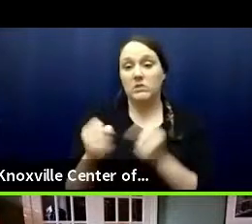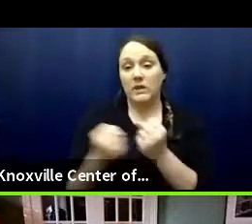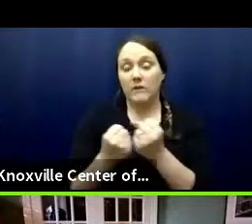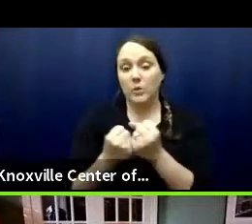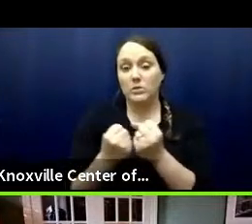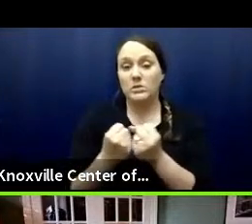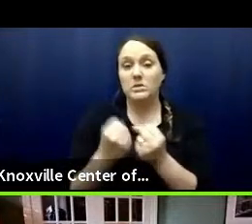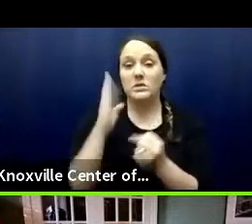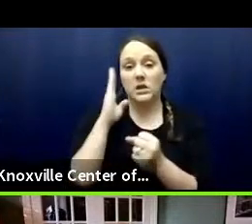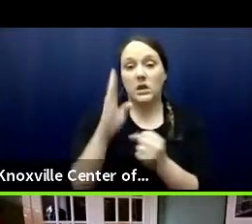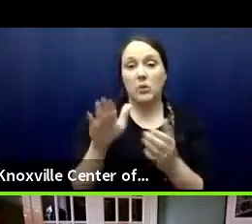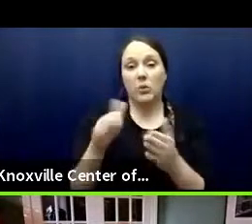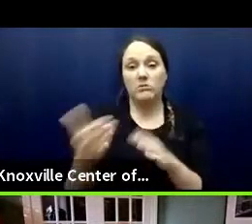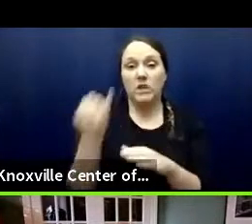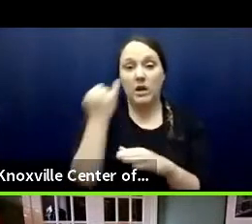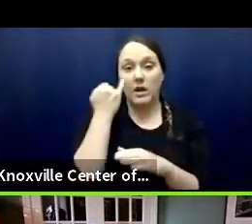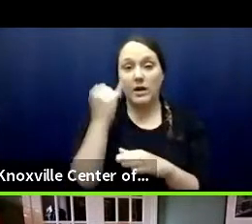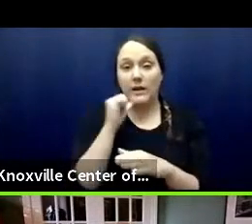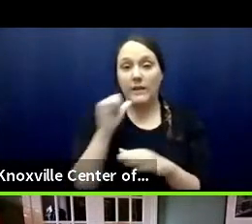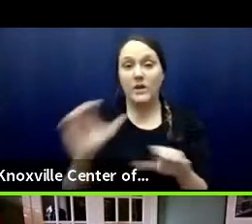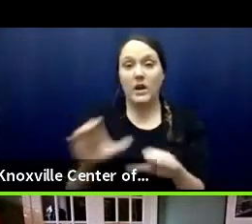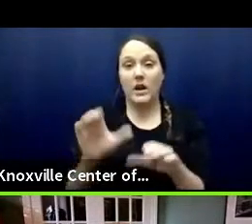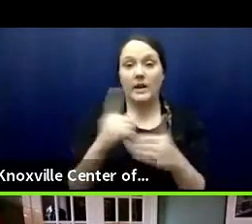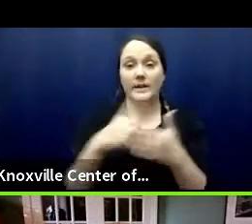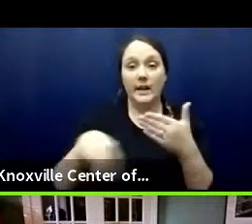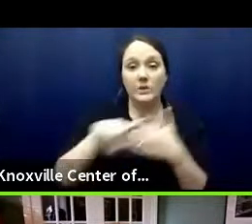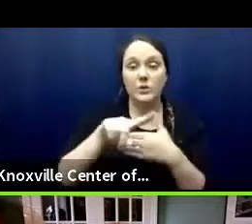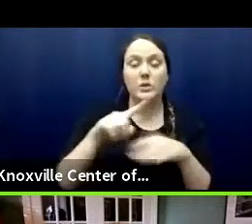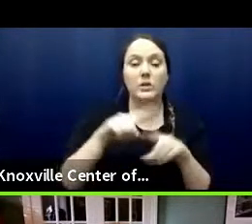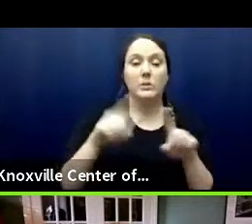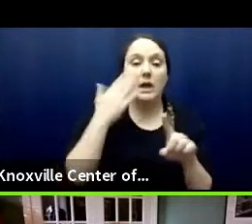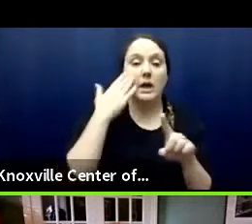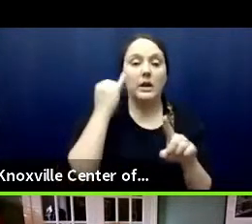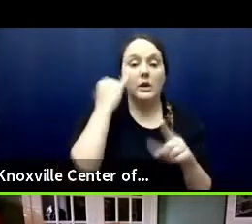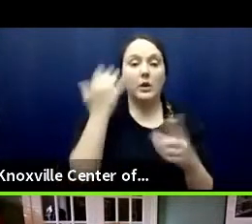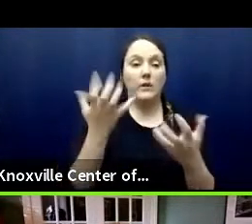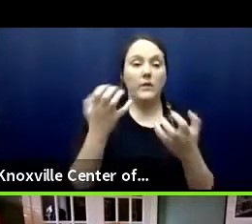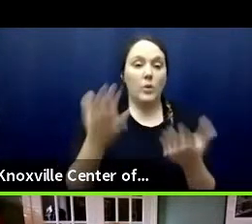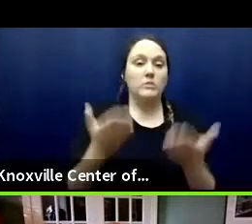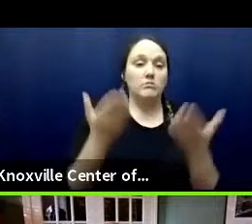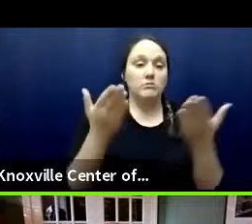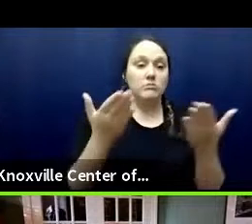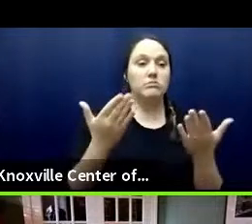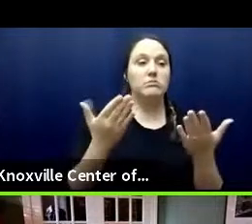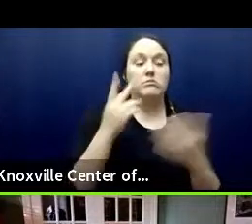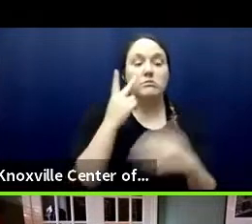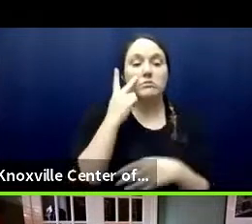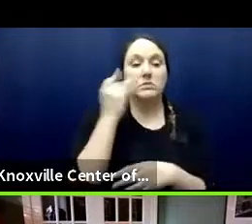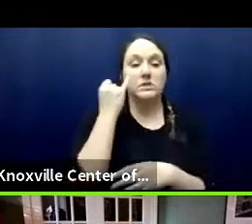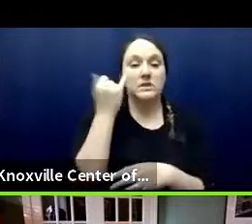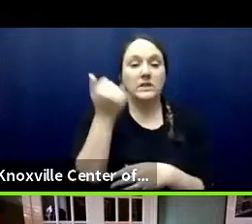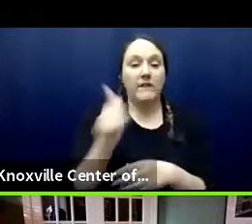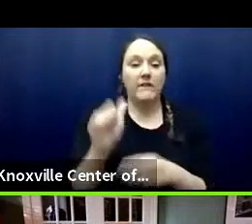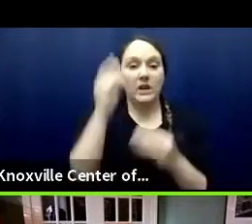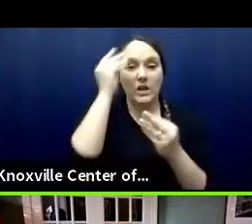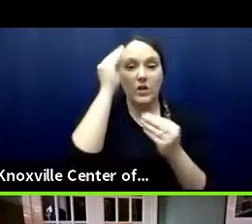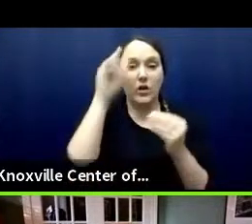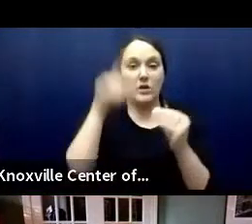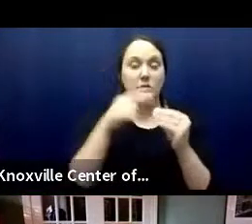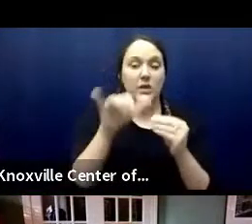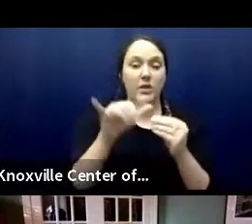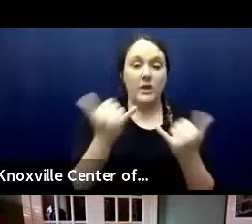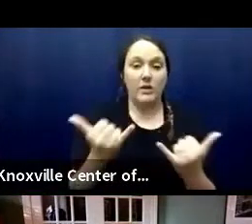it's going to die if we don't act on it next week, but I didn't know if we wanted to bring it up and just see if there's any thoughts on that at this